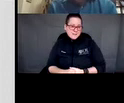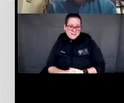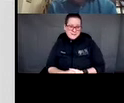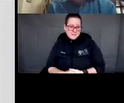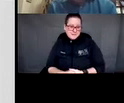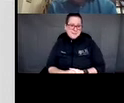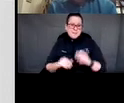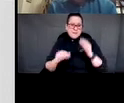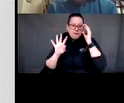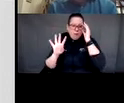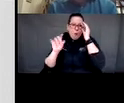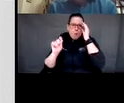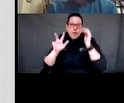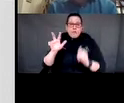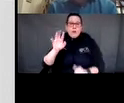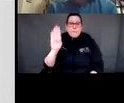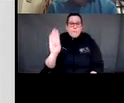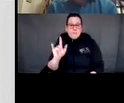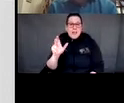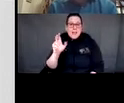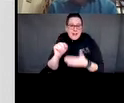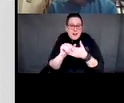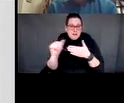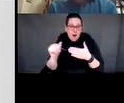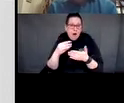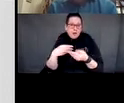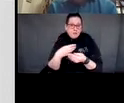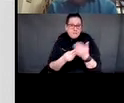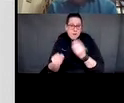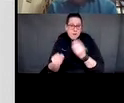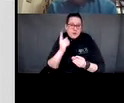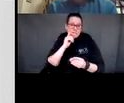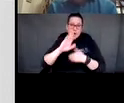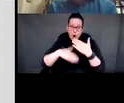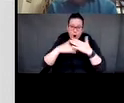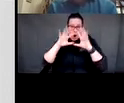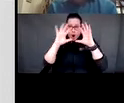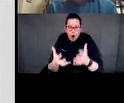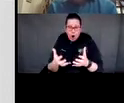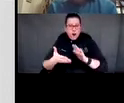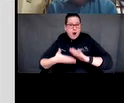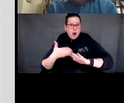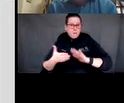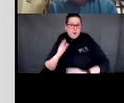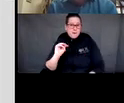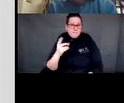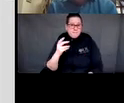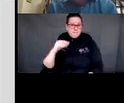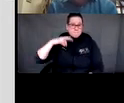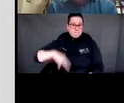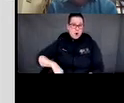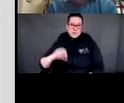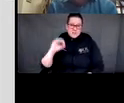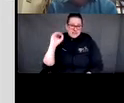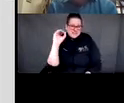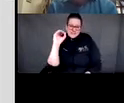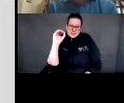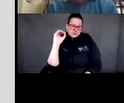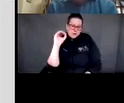billion budget, in terms of our total revenue and expenses, our operating margin was basically zero, $2 million, break